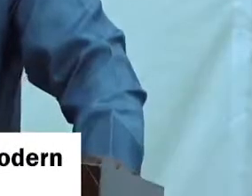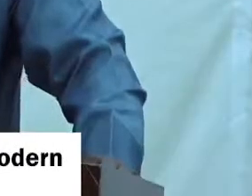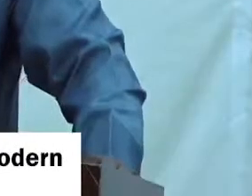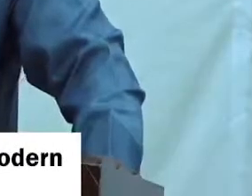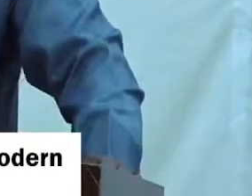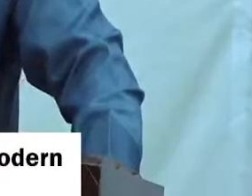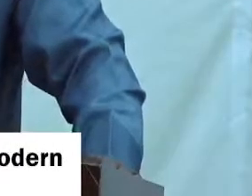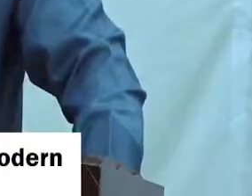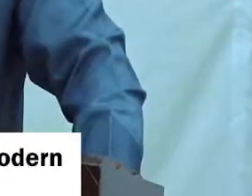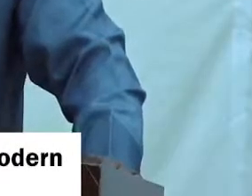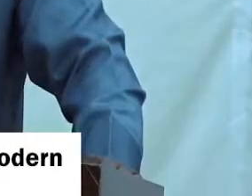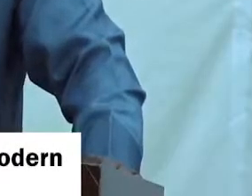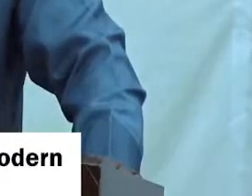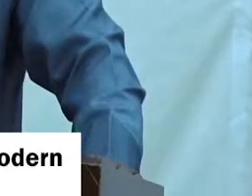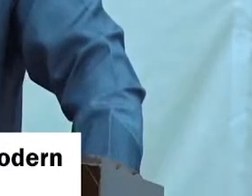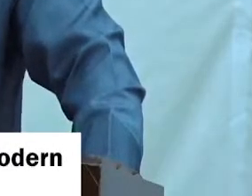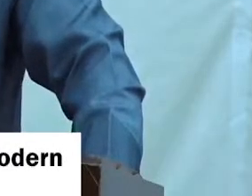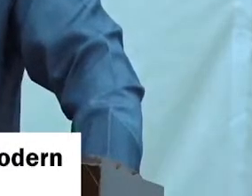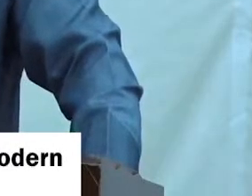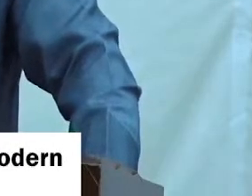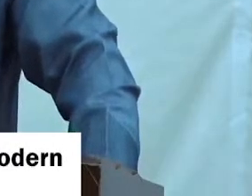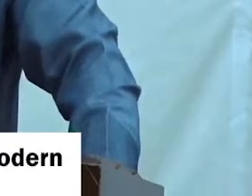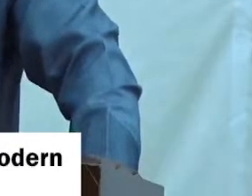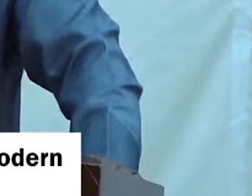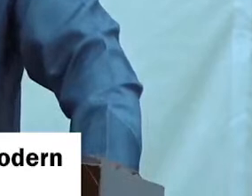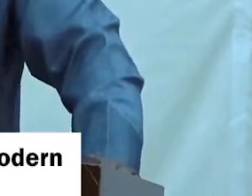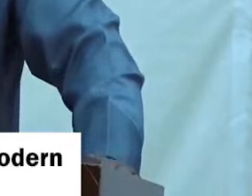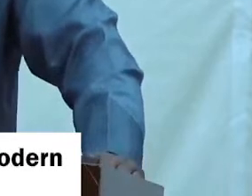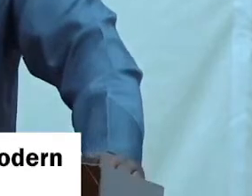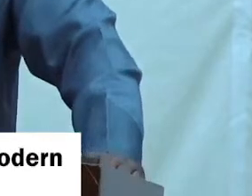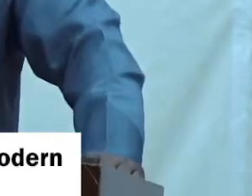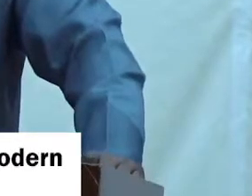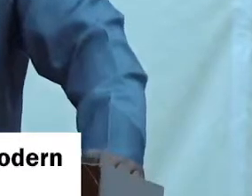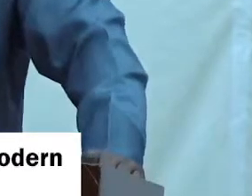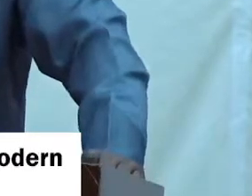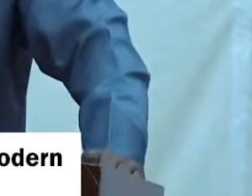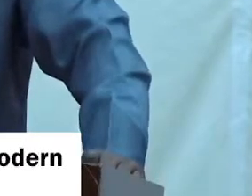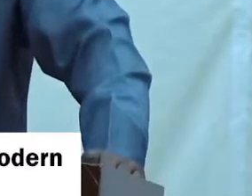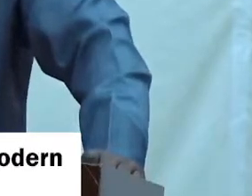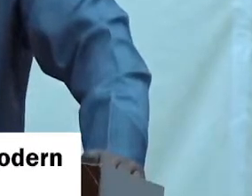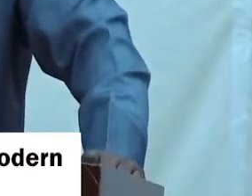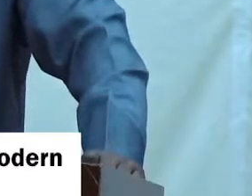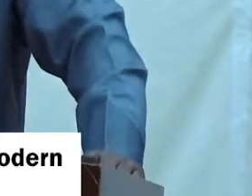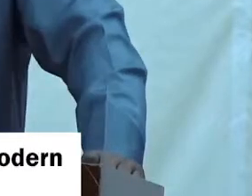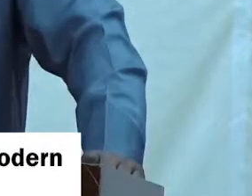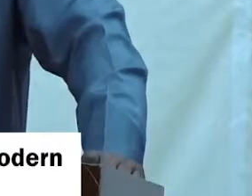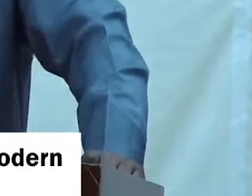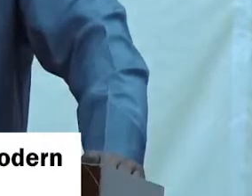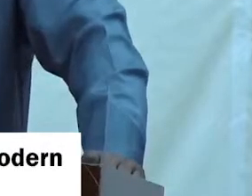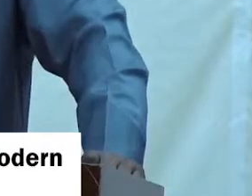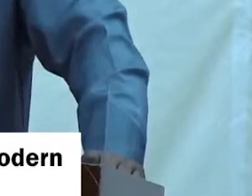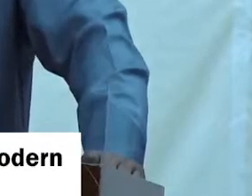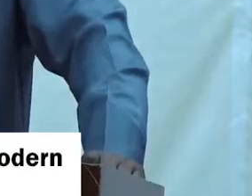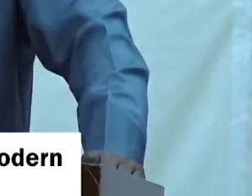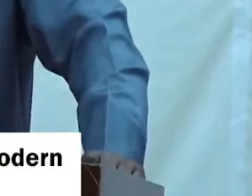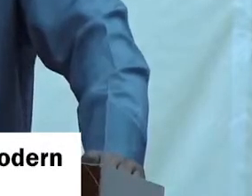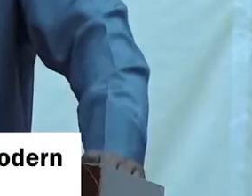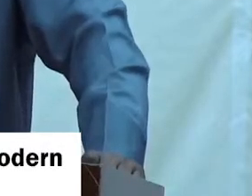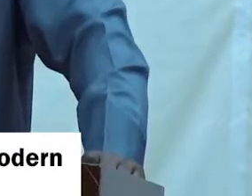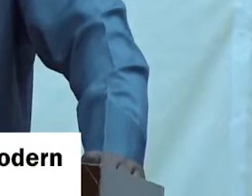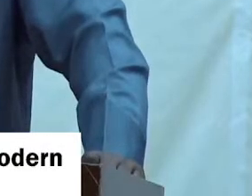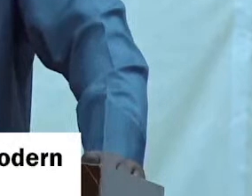Africa. Through research, analysis, education, advocacy, and policy